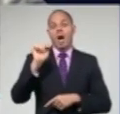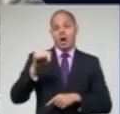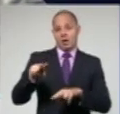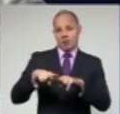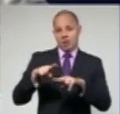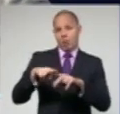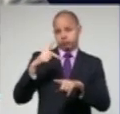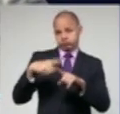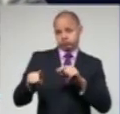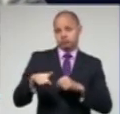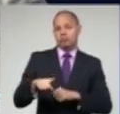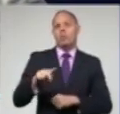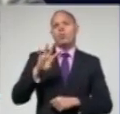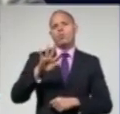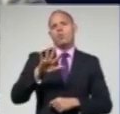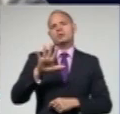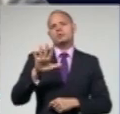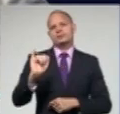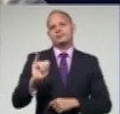358 in the Naval Hospital,